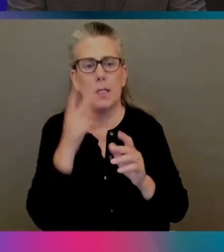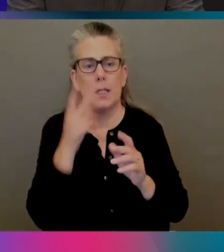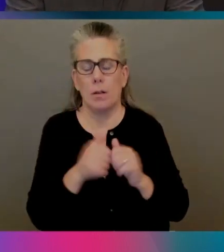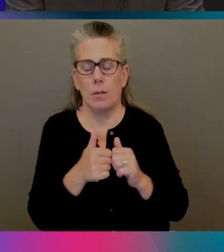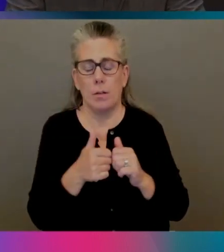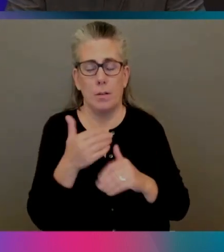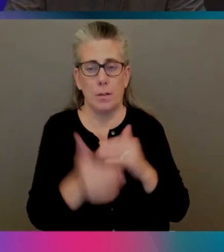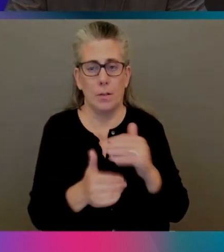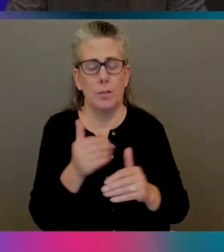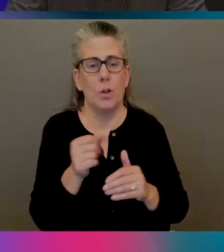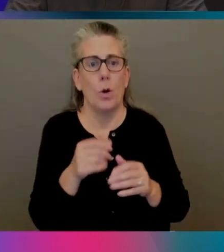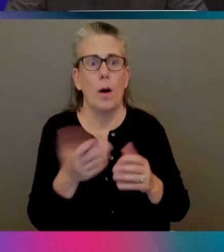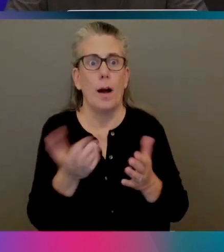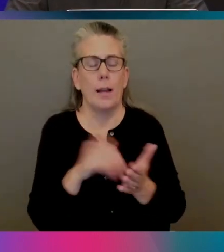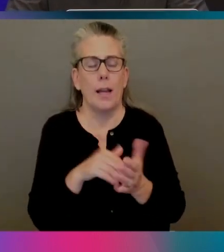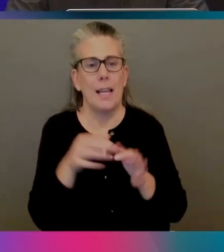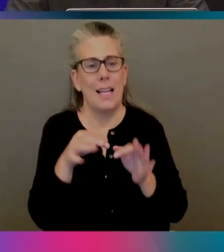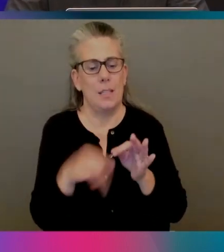simple English. All right.